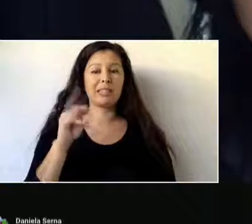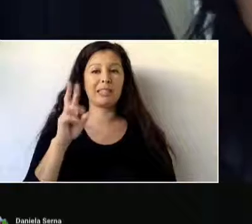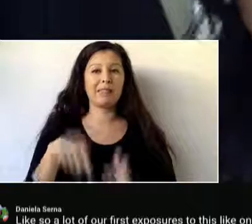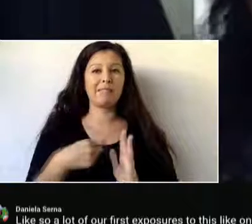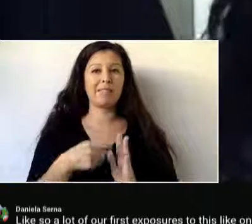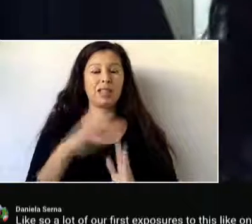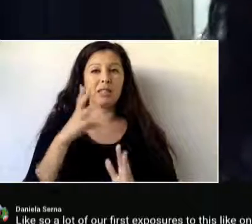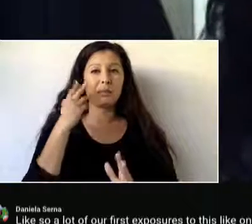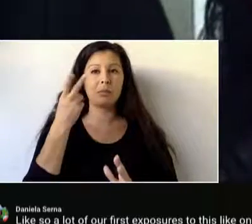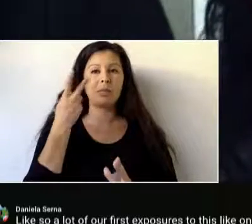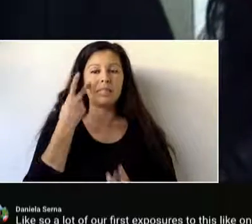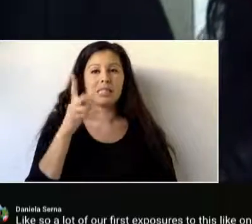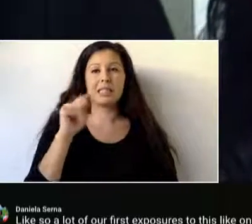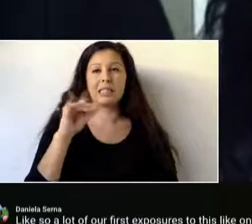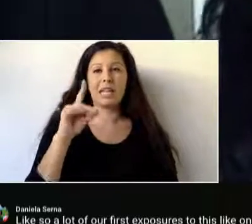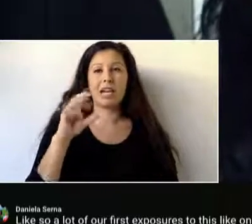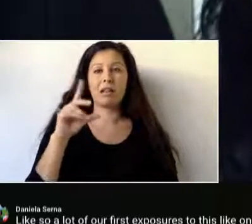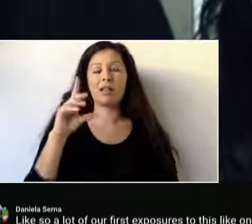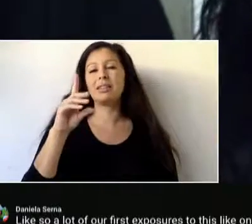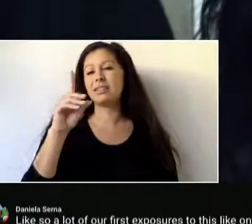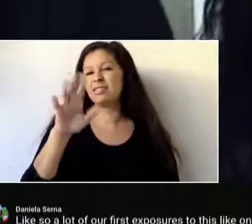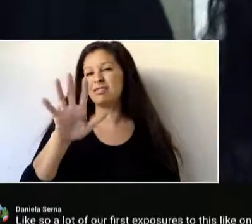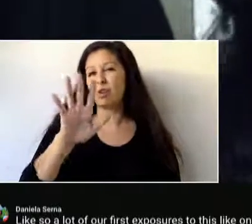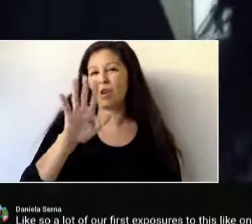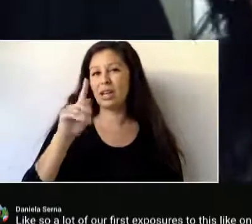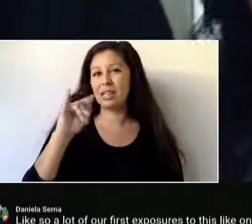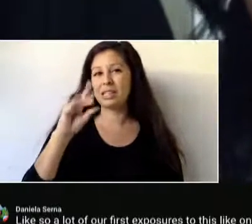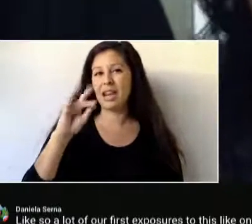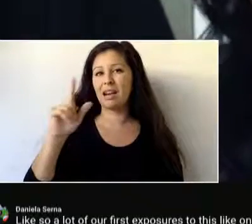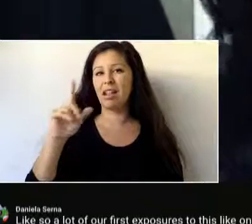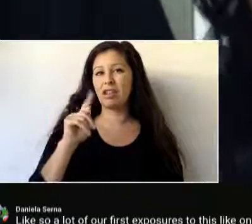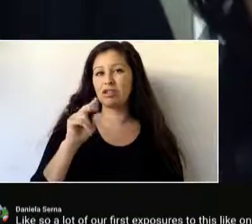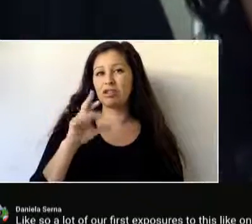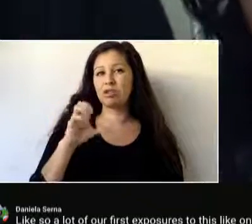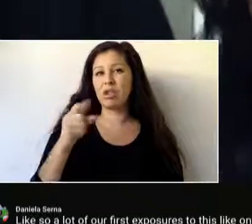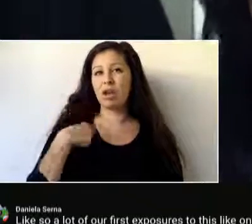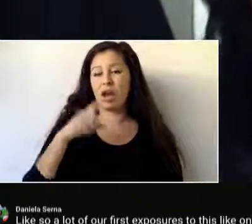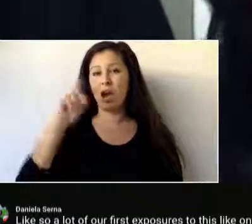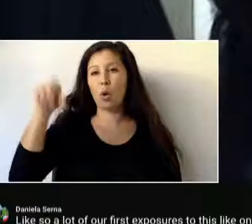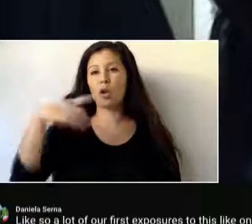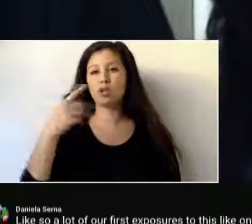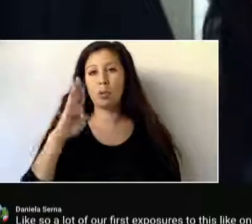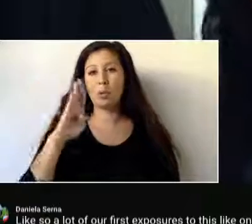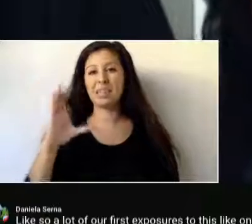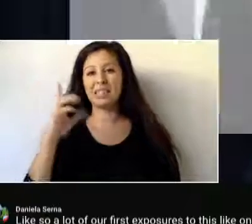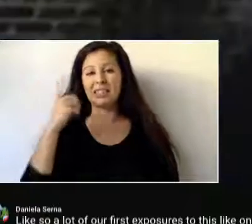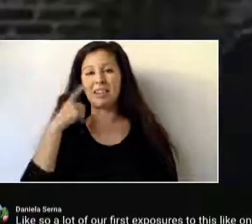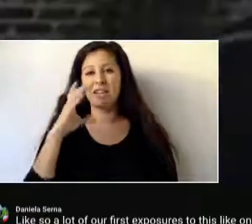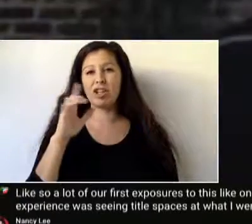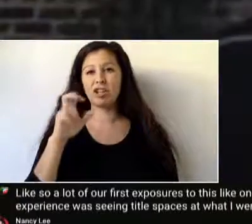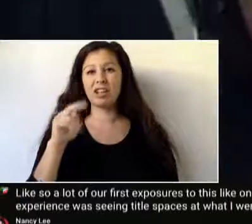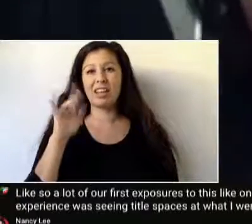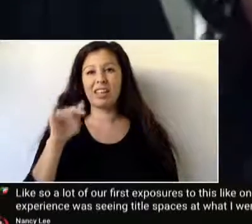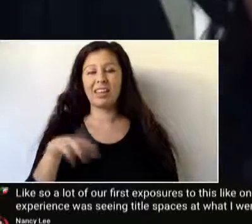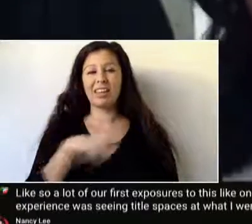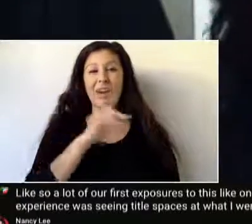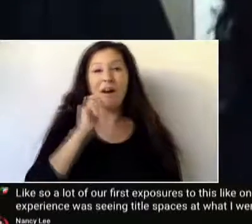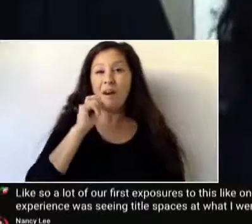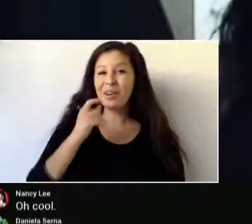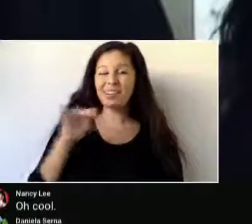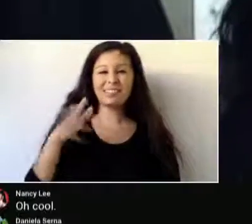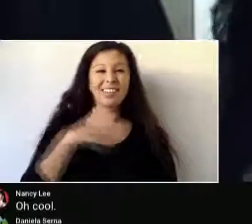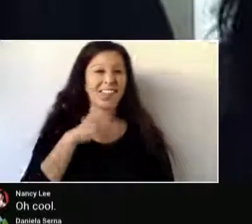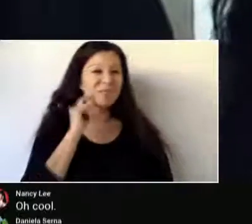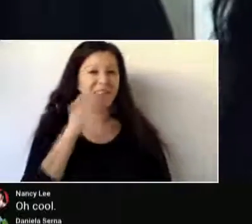seeing Tidal Traces when I went up to Vancouver for Current. Oh, and cool. That was really cool. You know, I'd